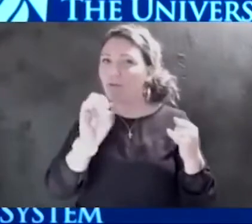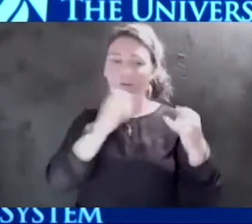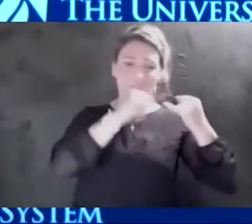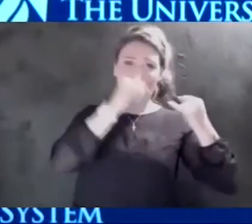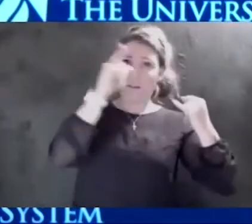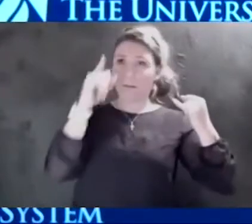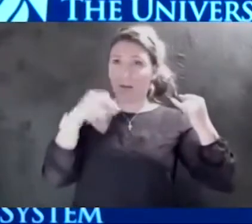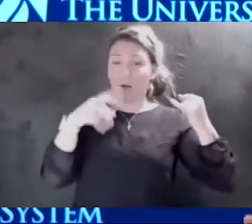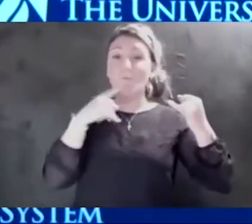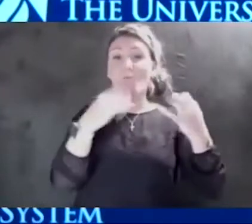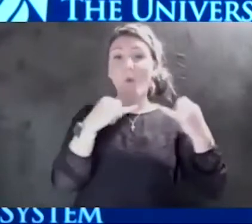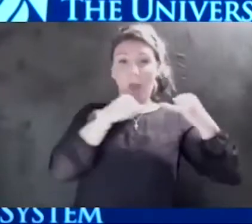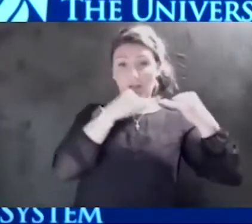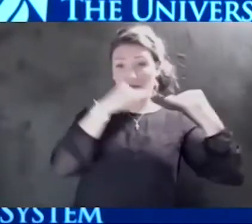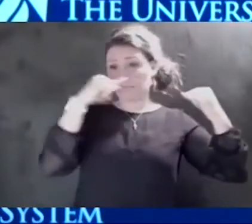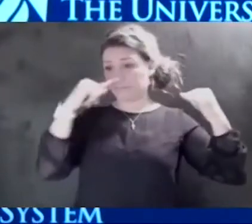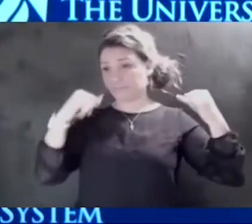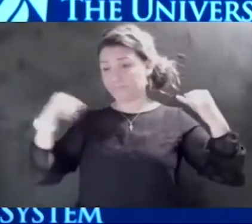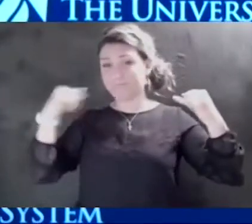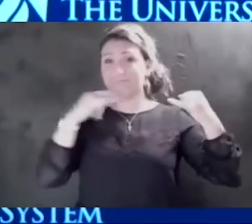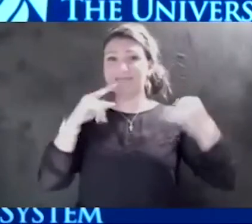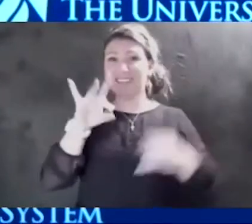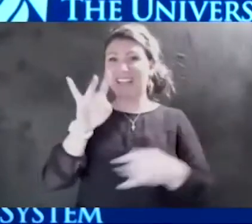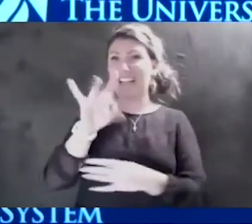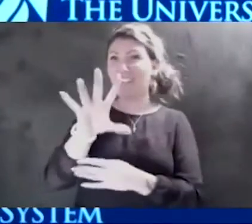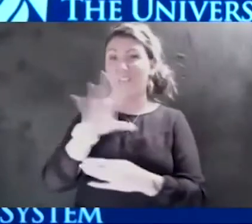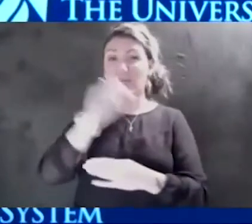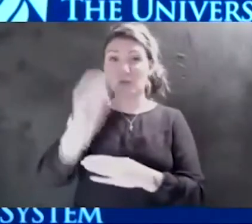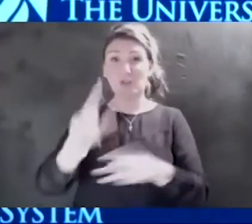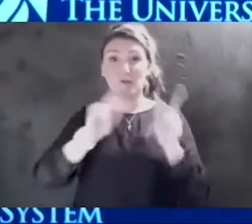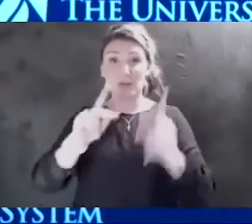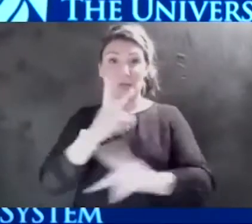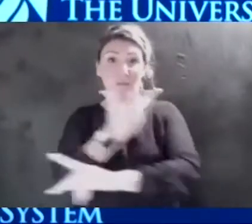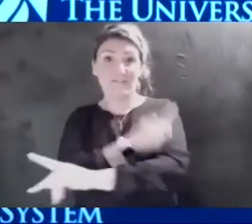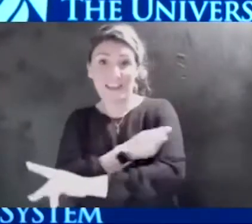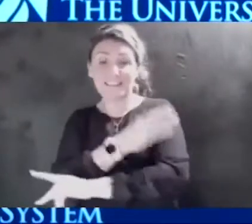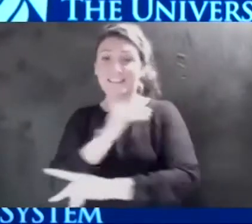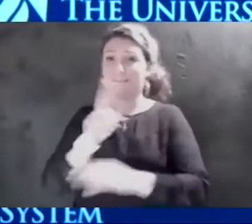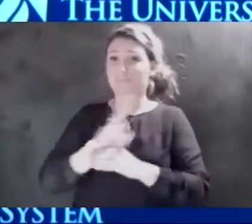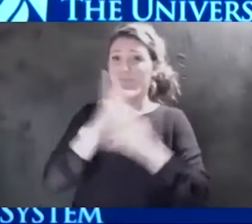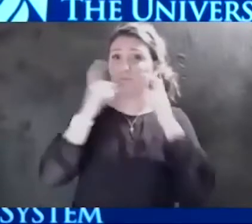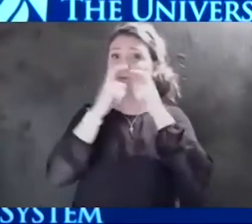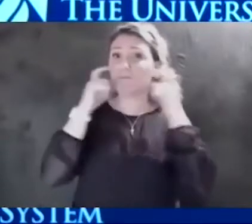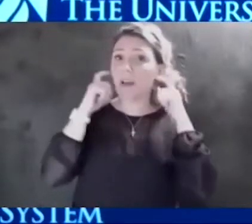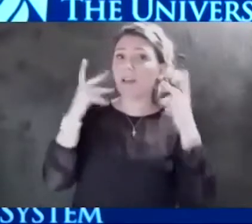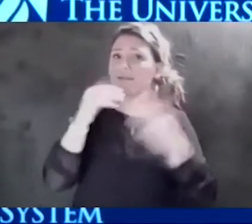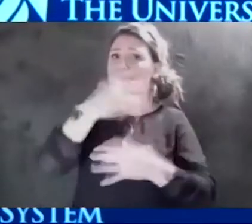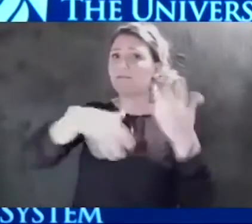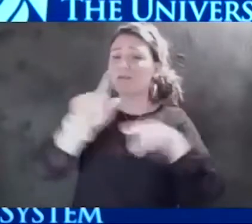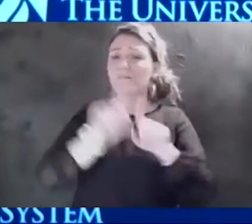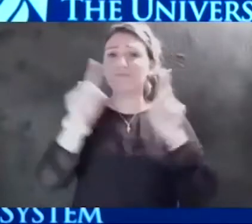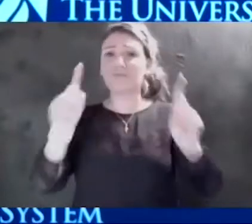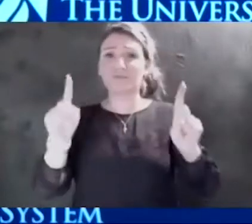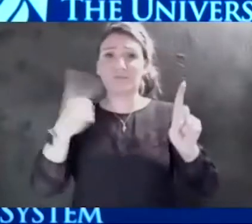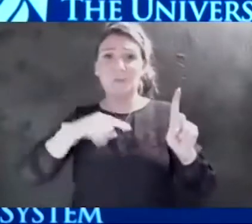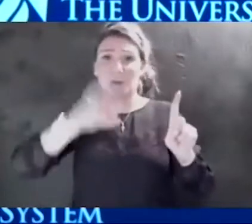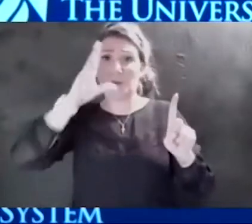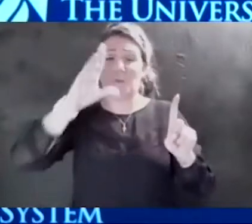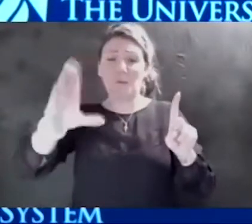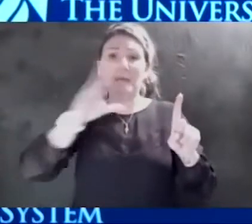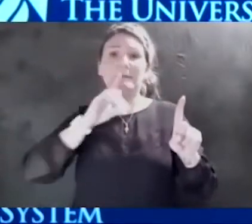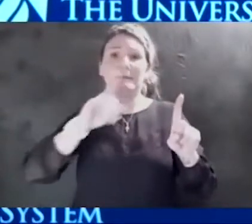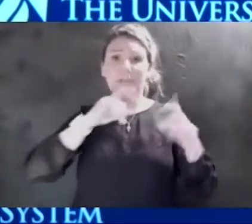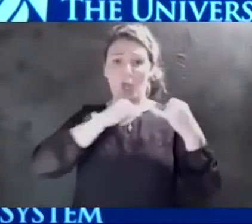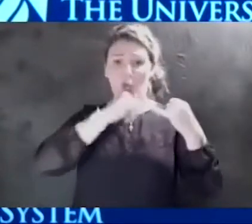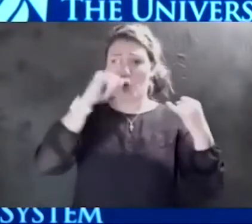really get 85% of people vaccinated and you get everybody wearing a mask and socially distancing, we will break the curve, and the numbers will go back down